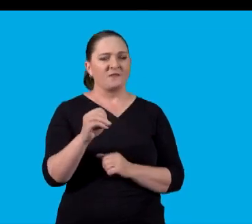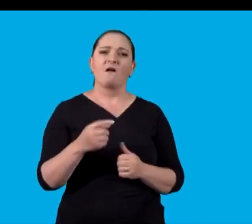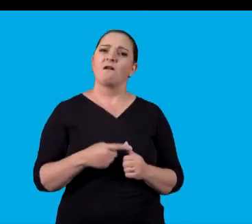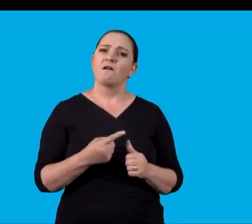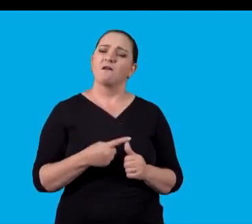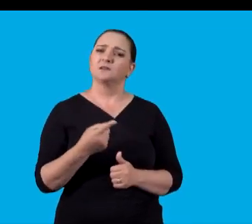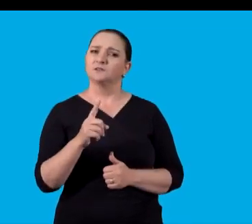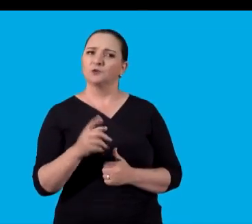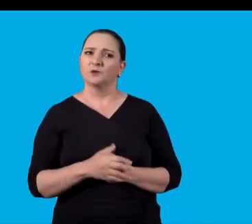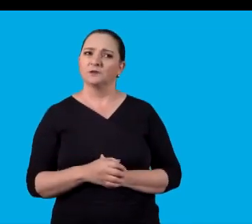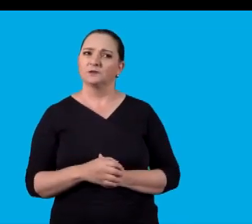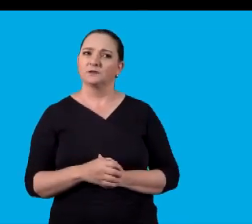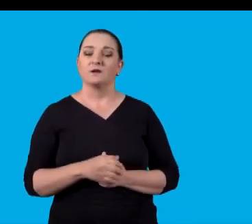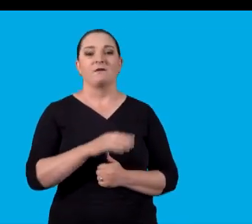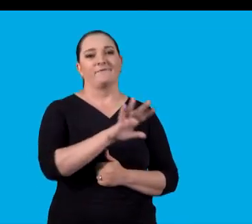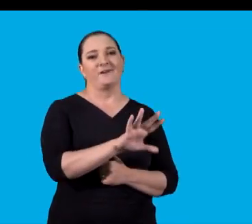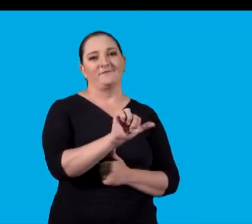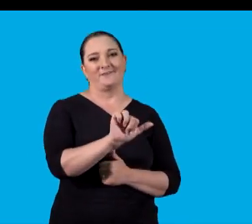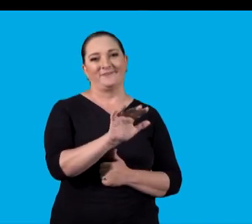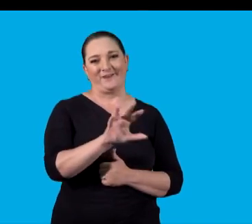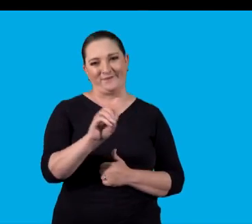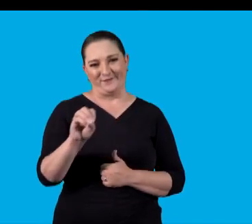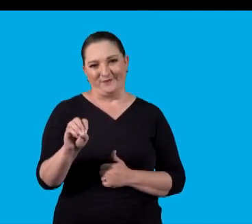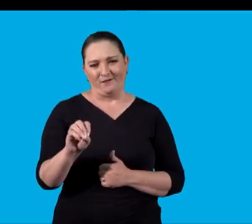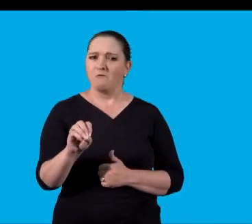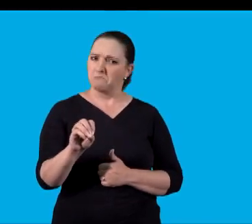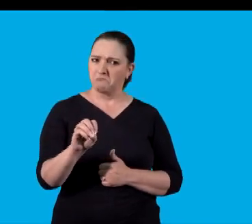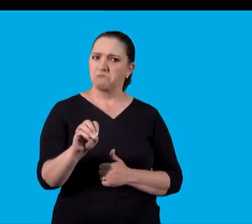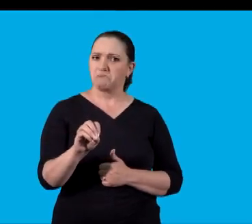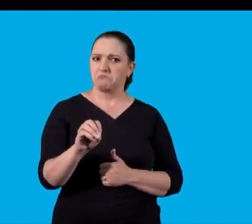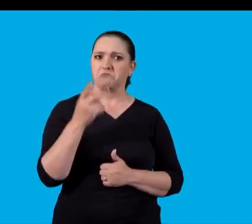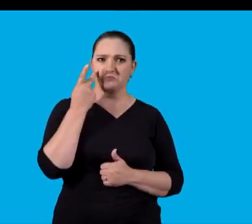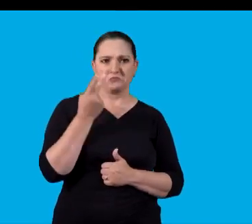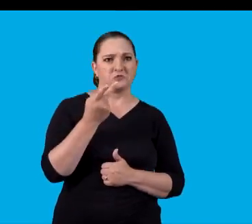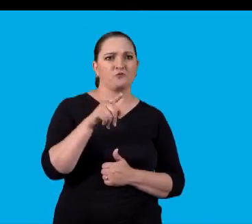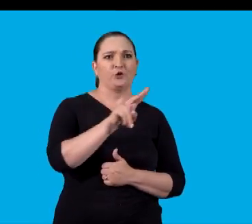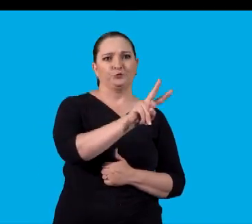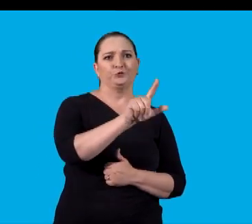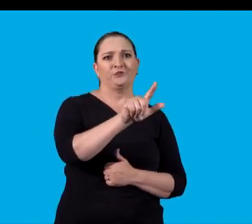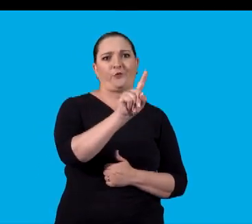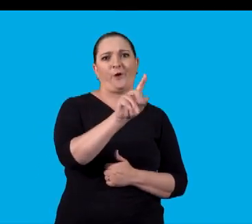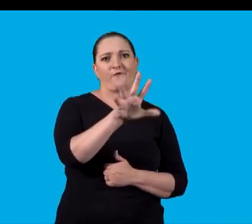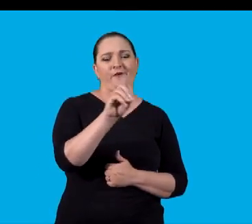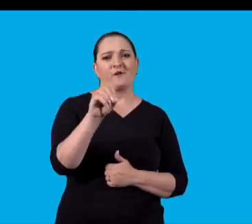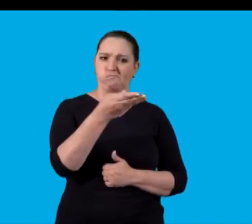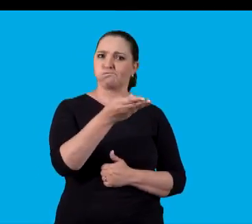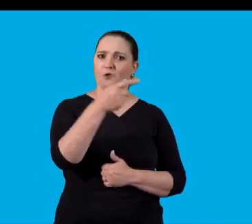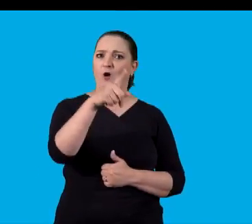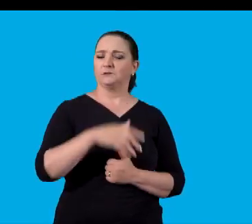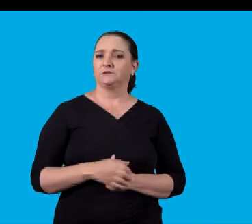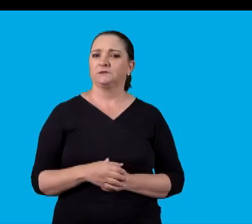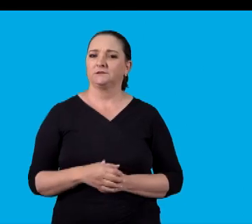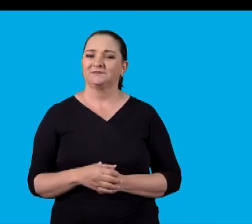215,000. How much is that going to give you? 56.5. So it means the 271.5 is indeed